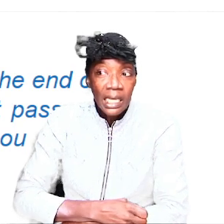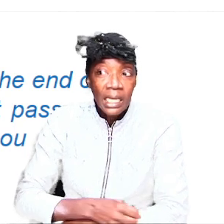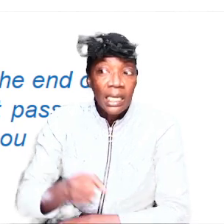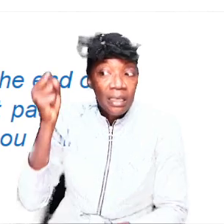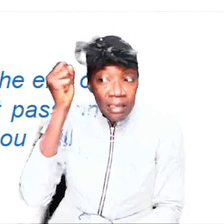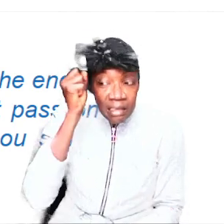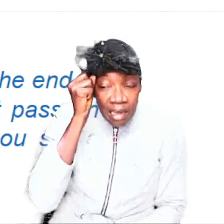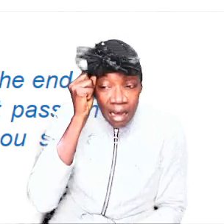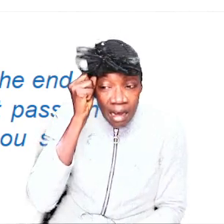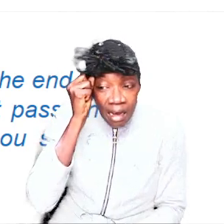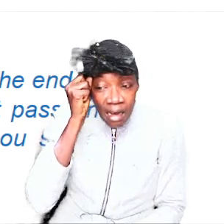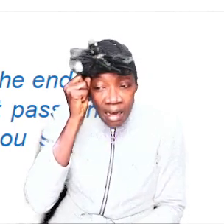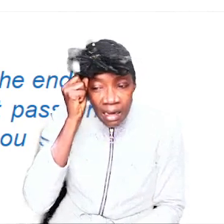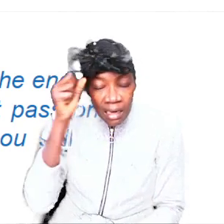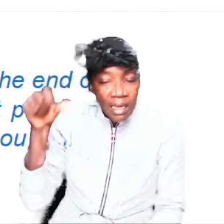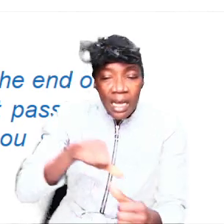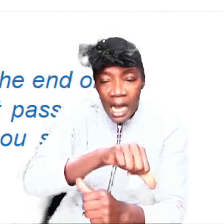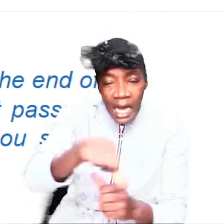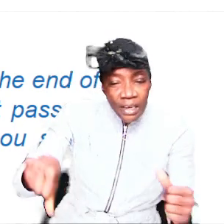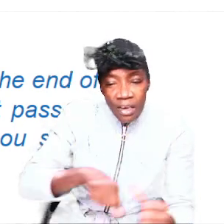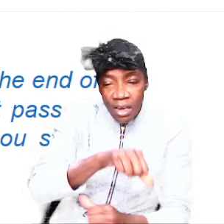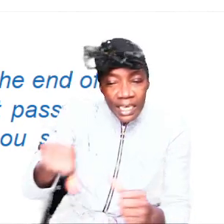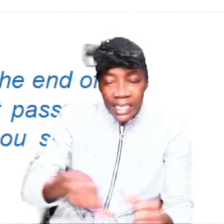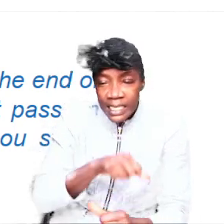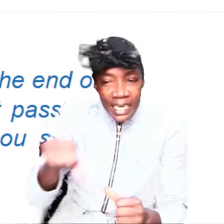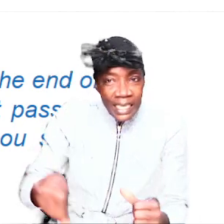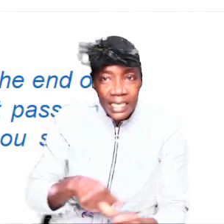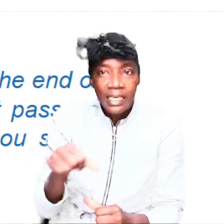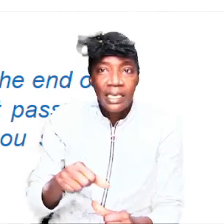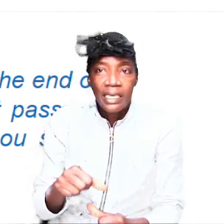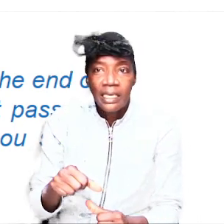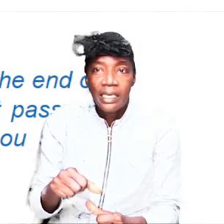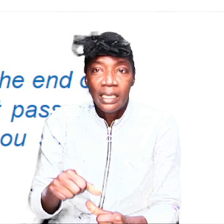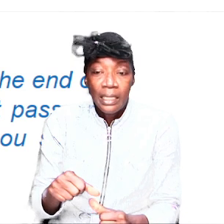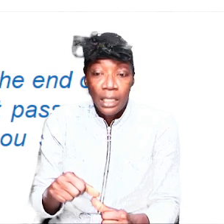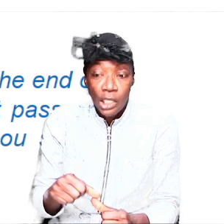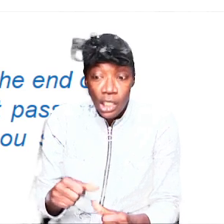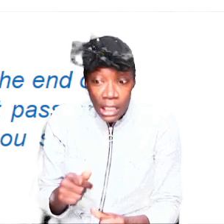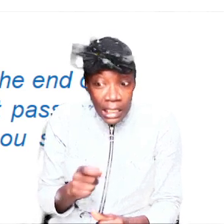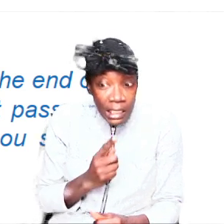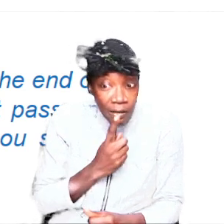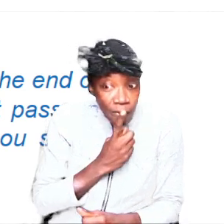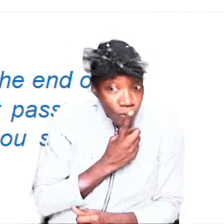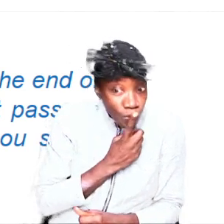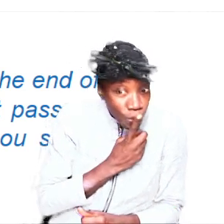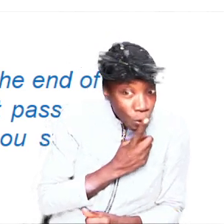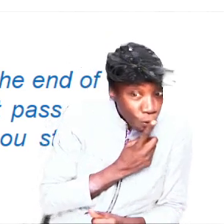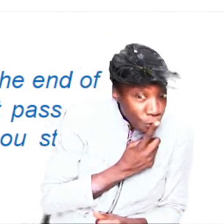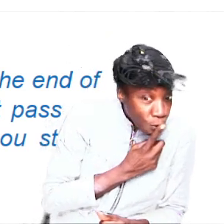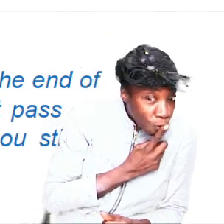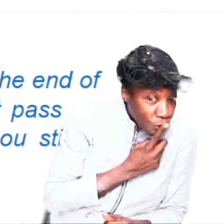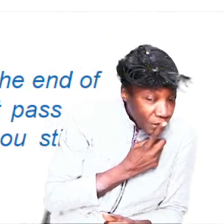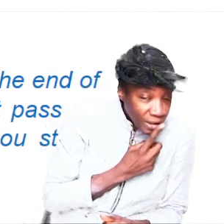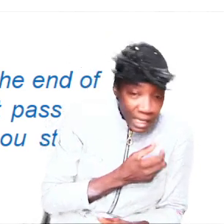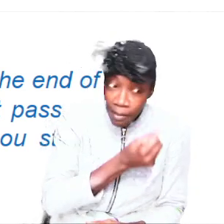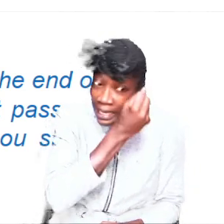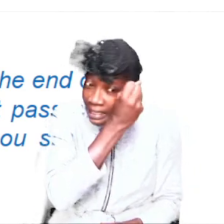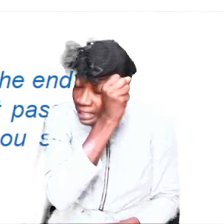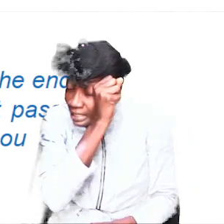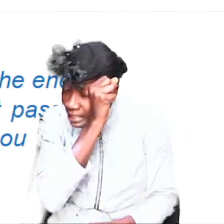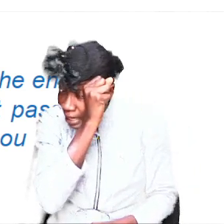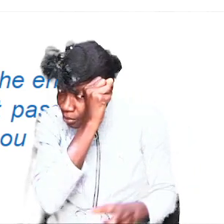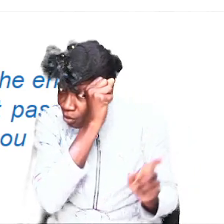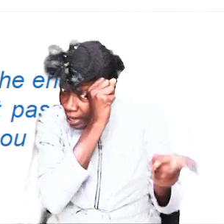Saul was anointed, and he was anointed privately by Samuel, and only Saul